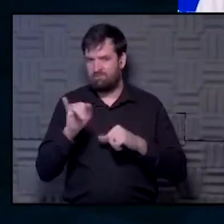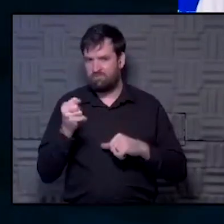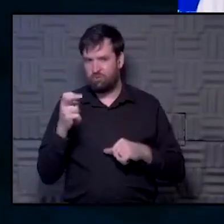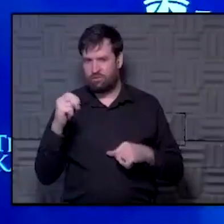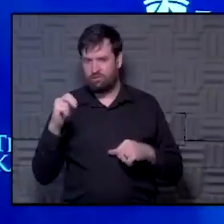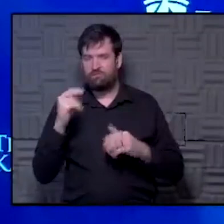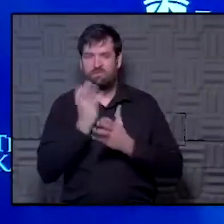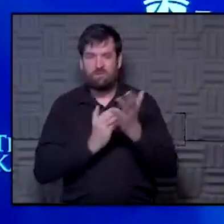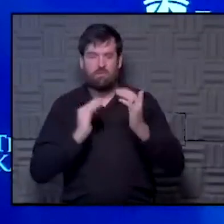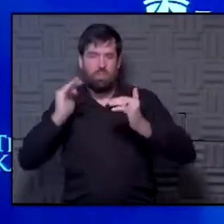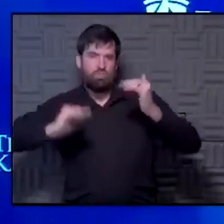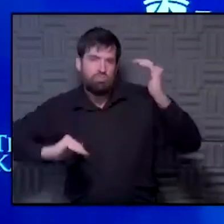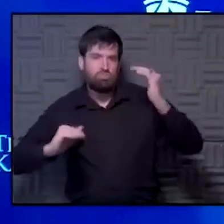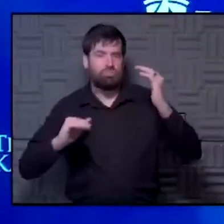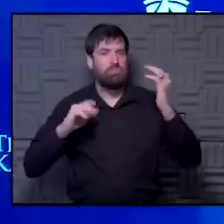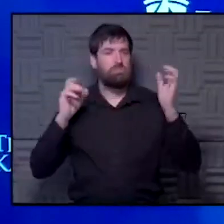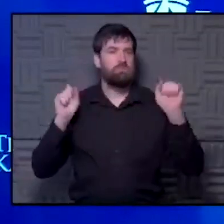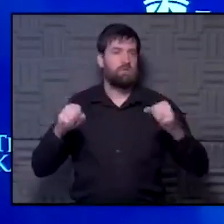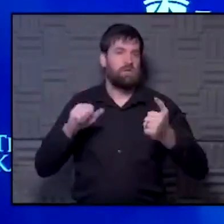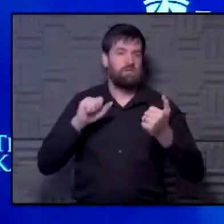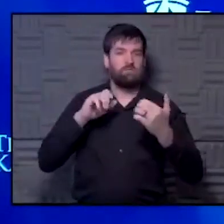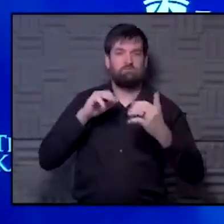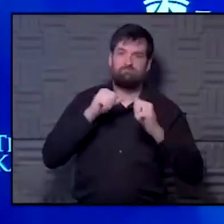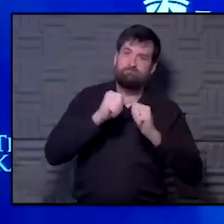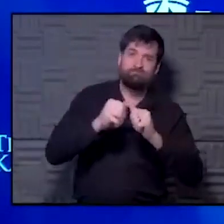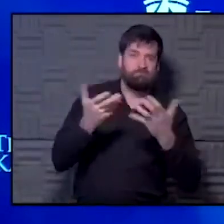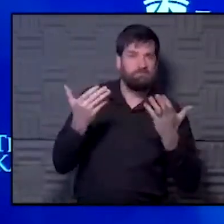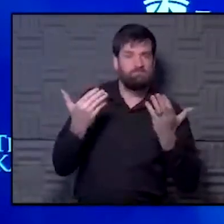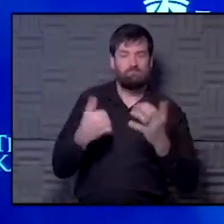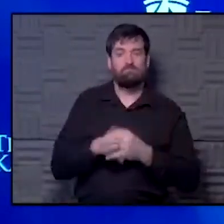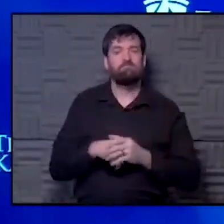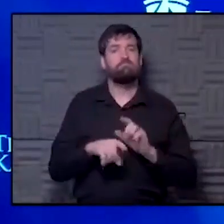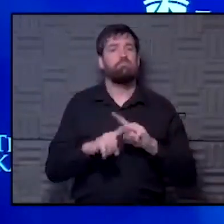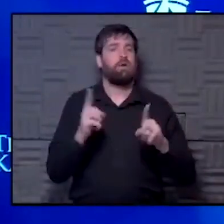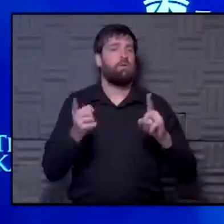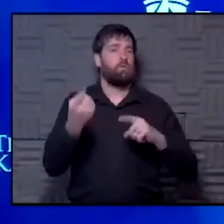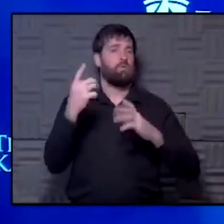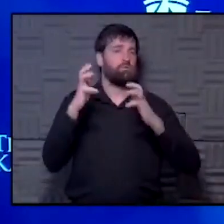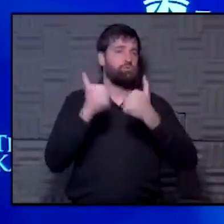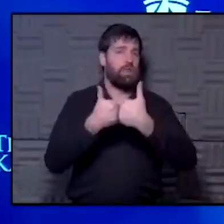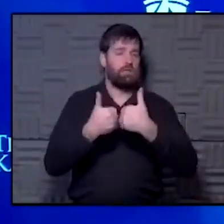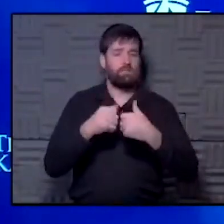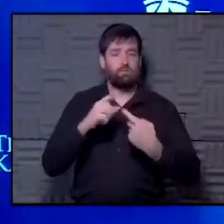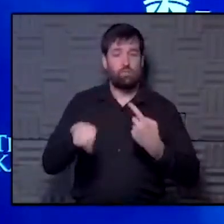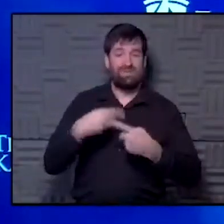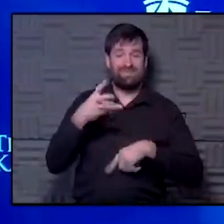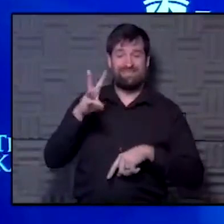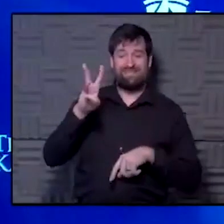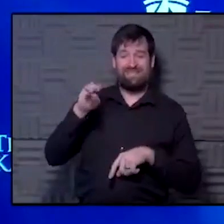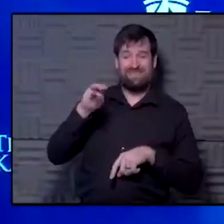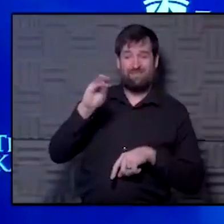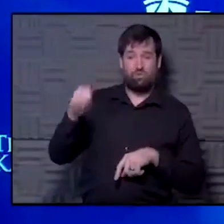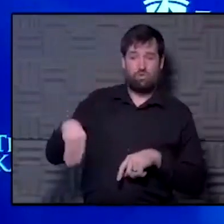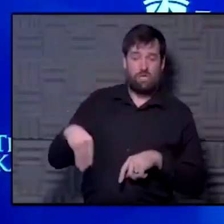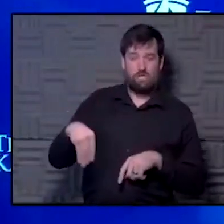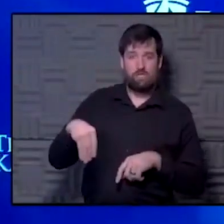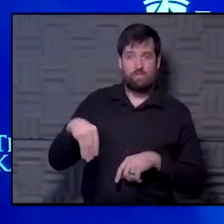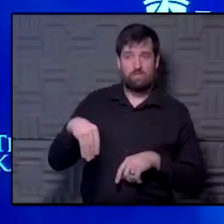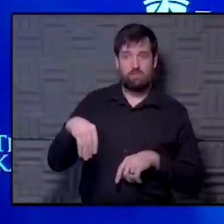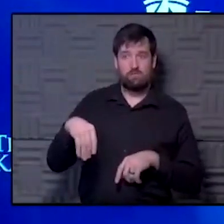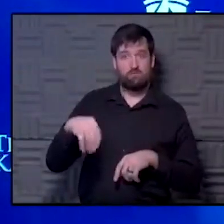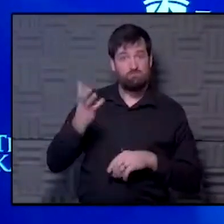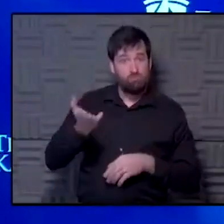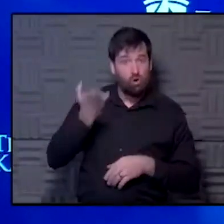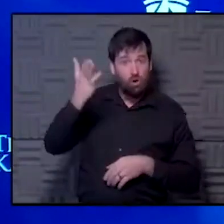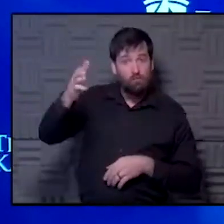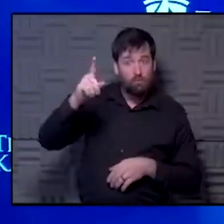the inequities that this could perpetuate. But, one of the challenges is that when 60% of those you